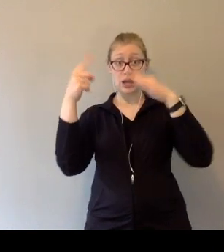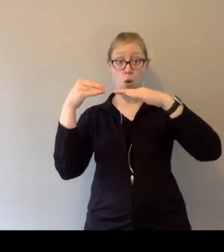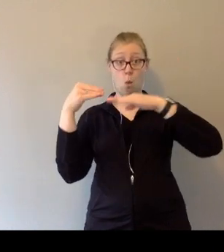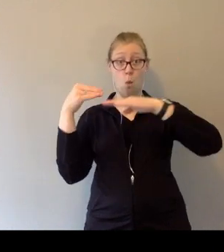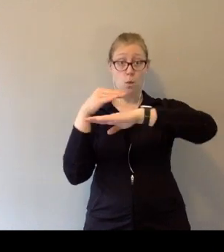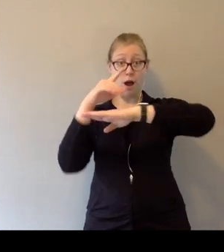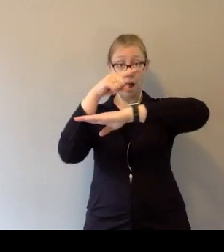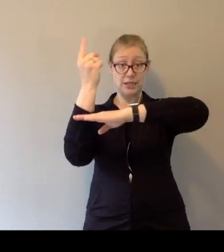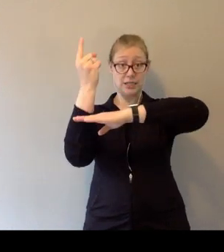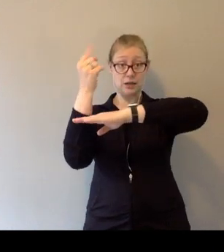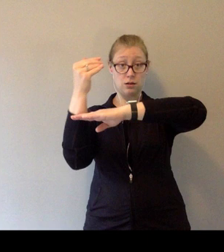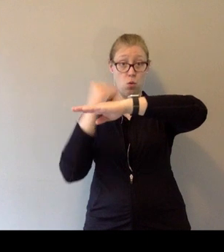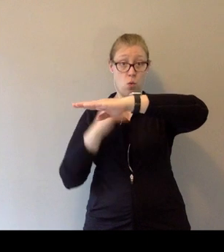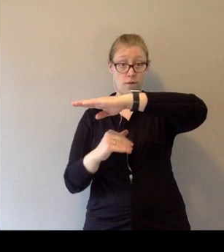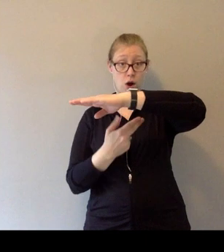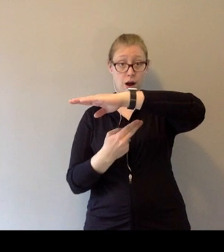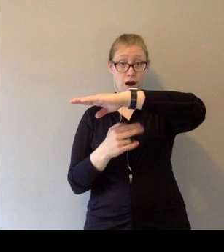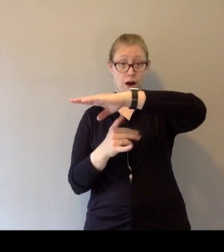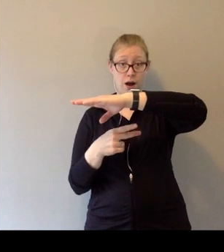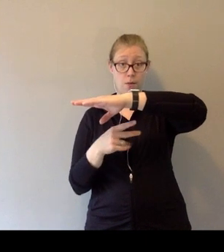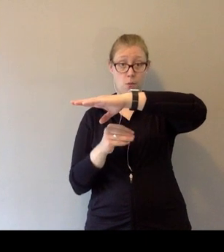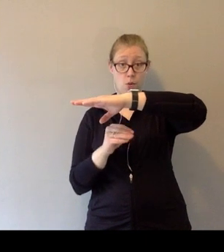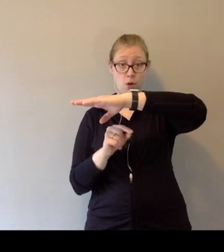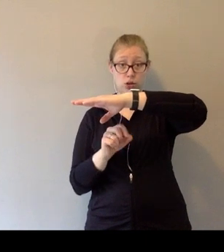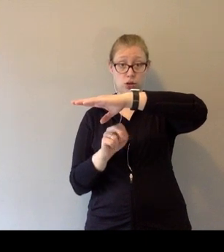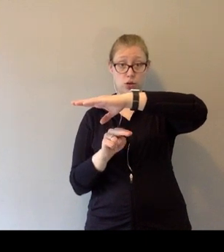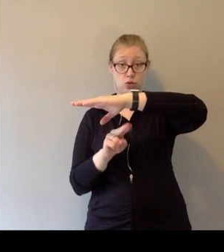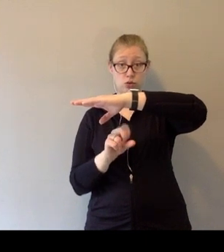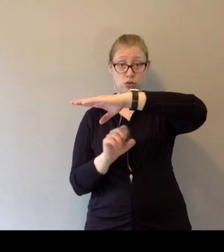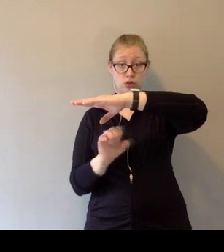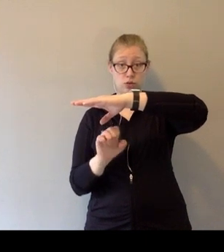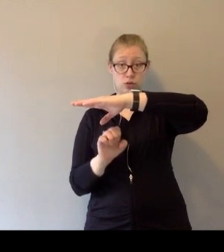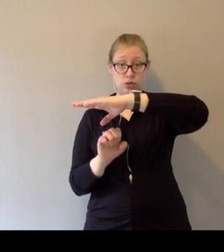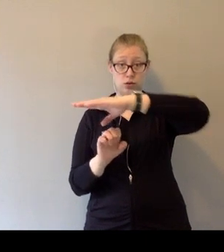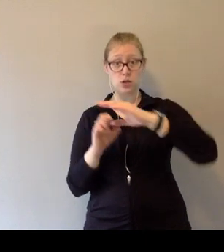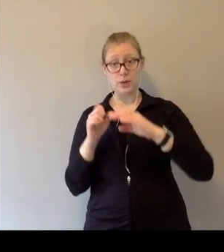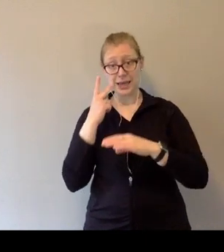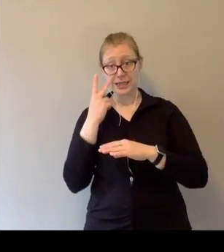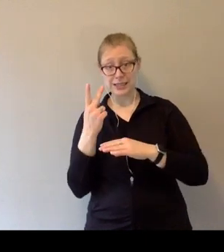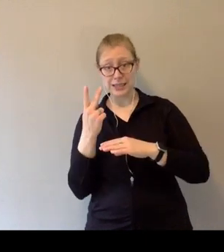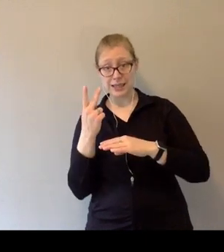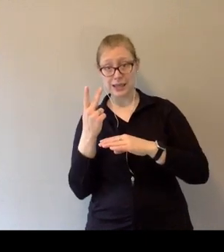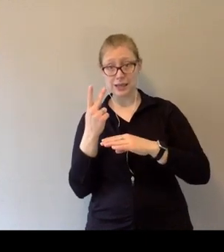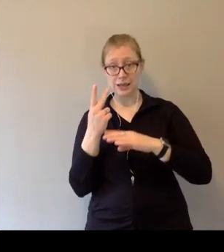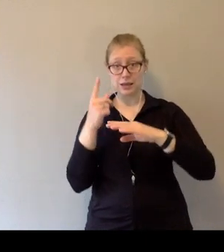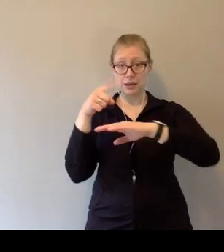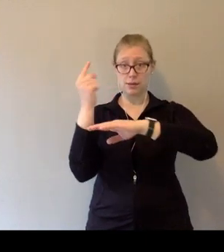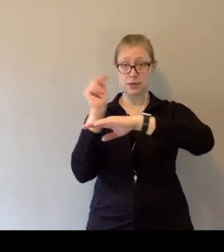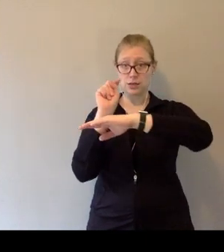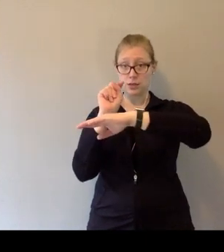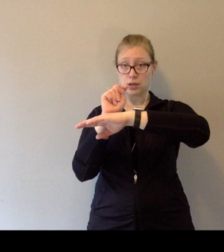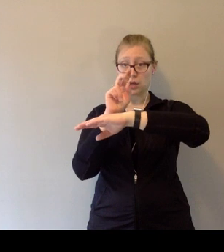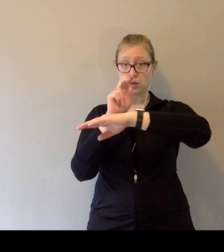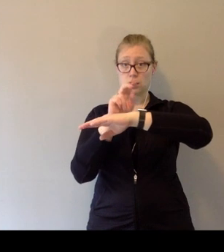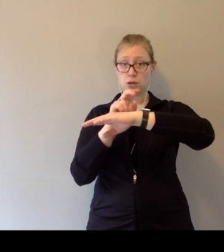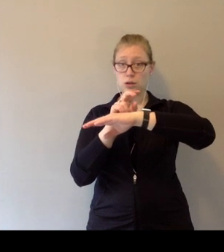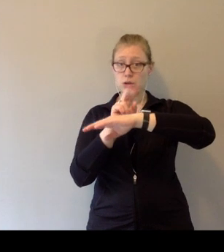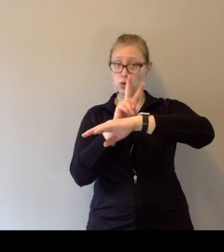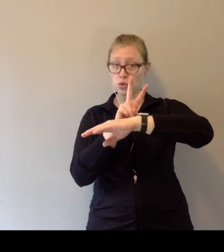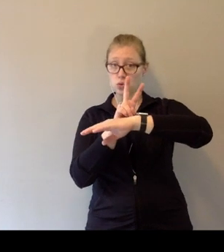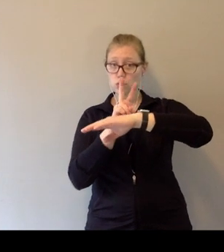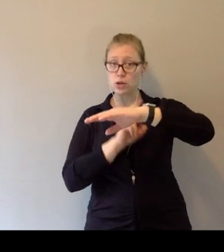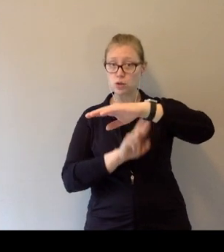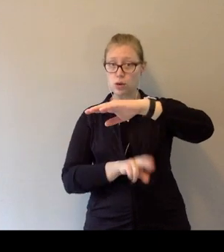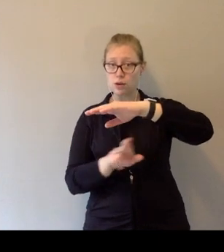So I can see from 63.4, the opposite side is 2, the hypotenuse is 5. So this is going to be 2 over the square